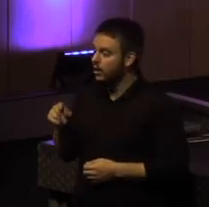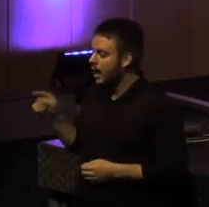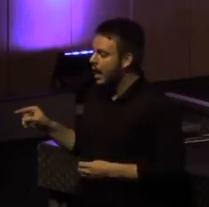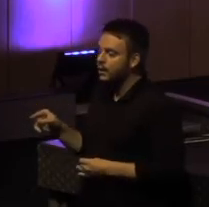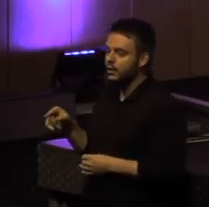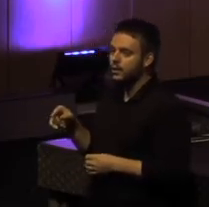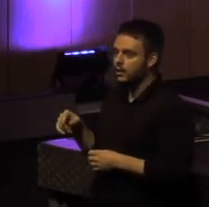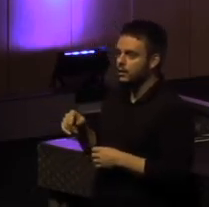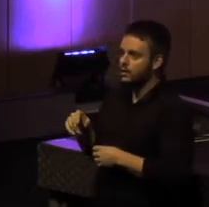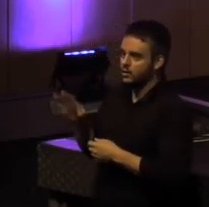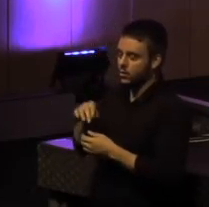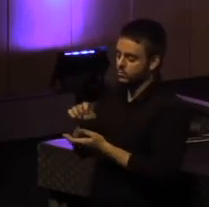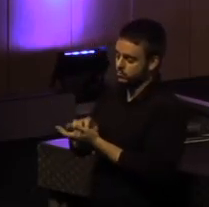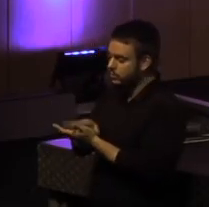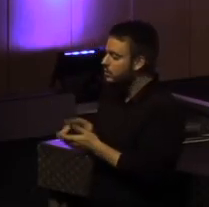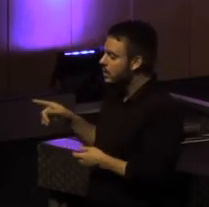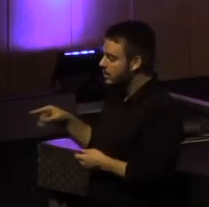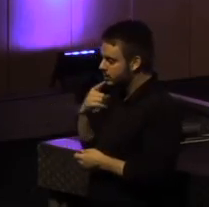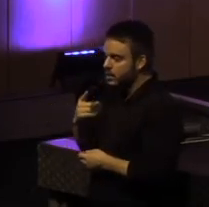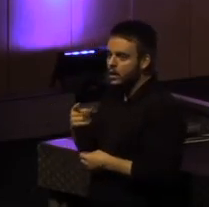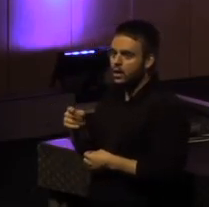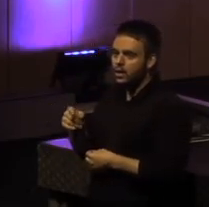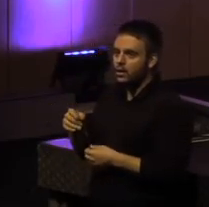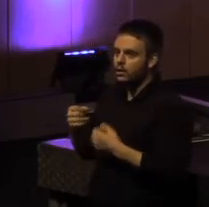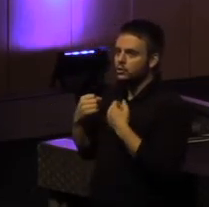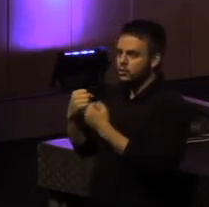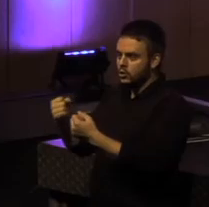is highly problematic.